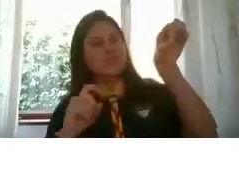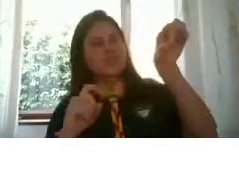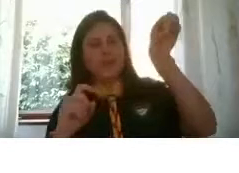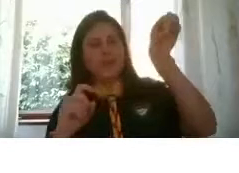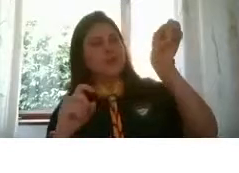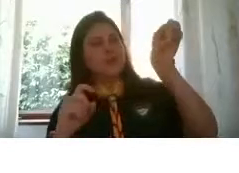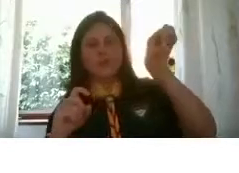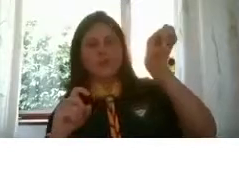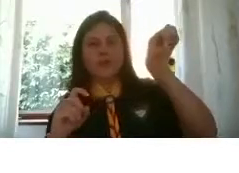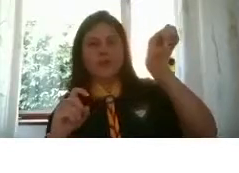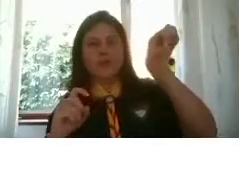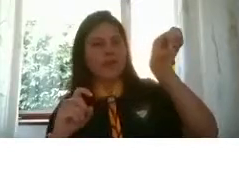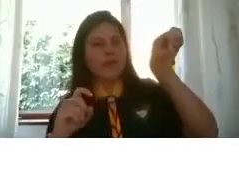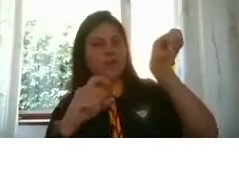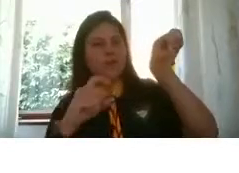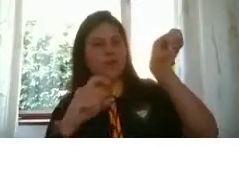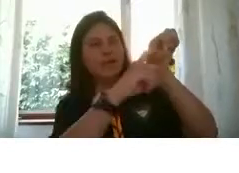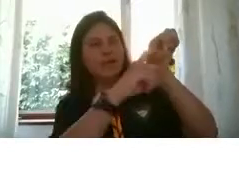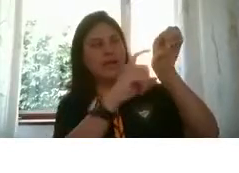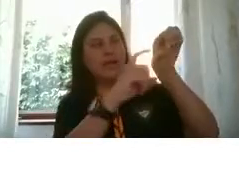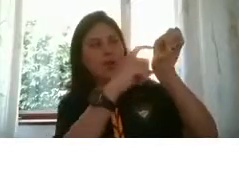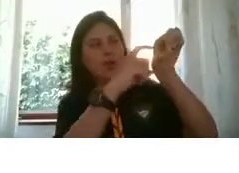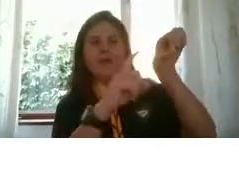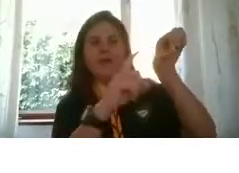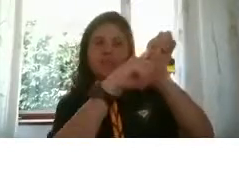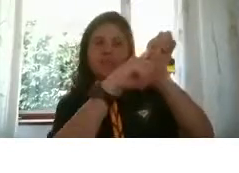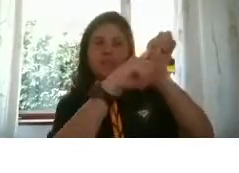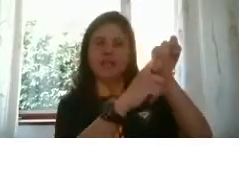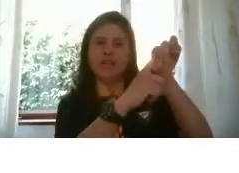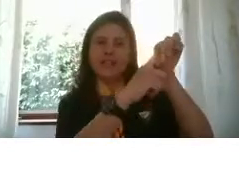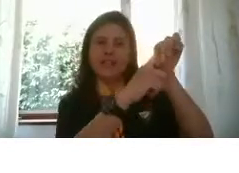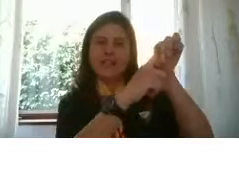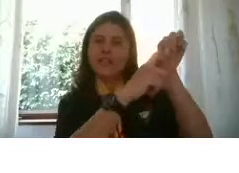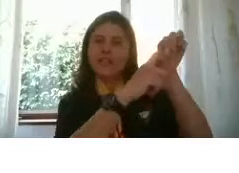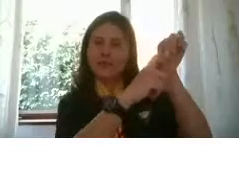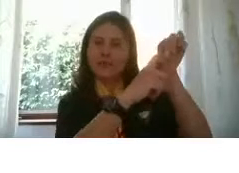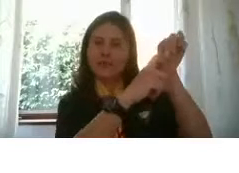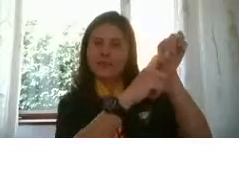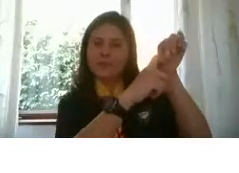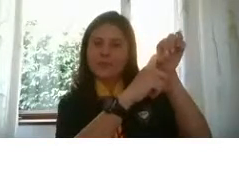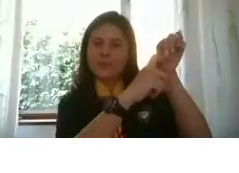So with your paper, becomes a hole, an O, and then you just hang it here for a Q.